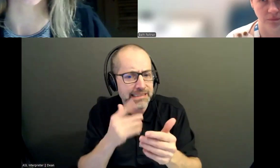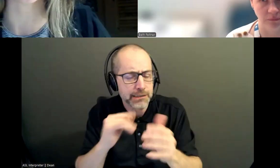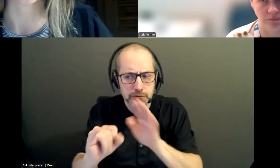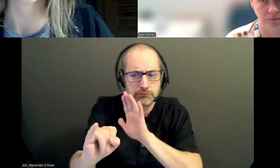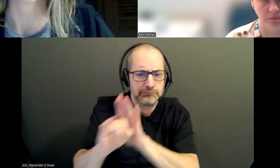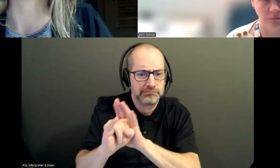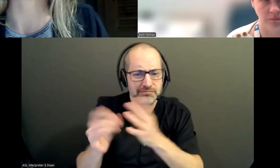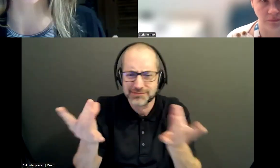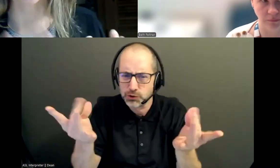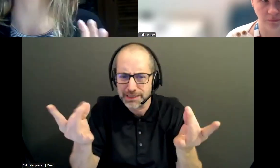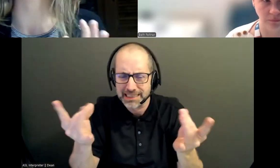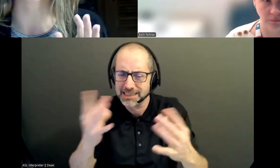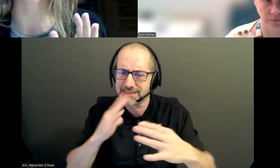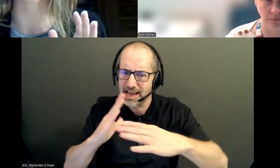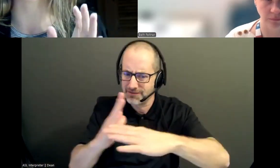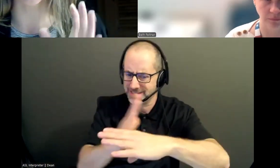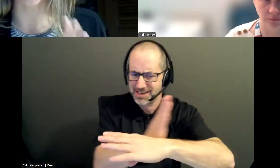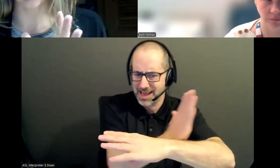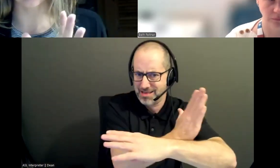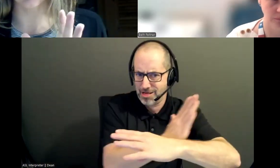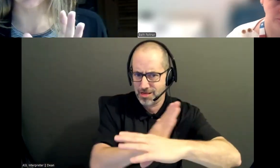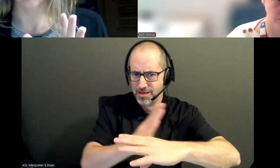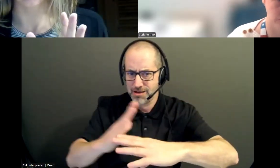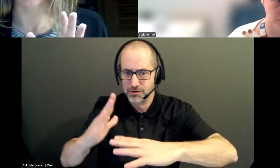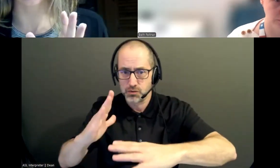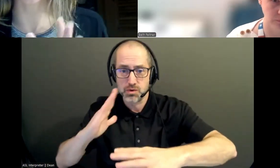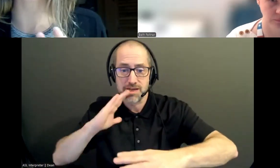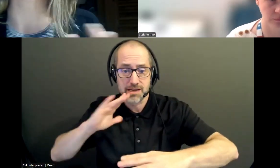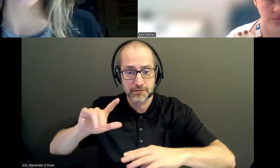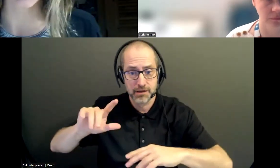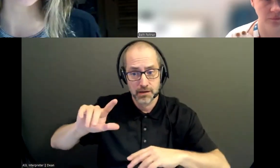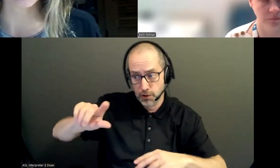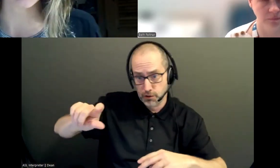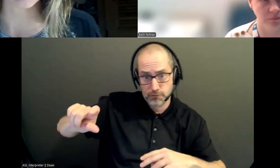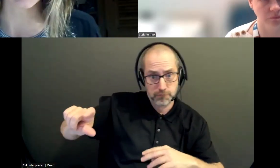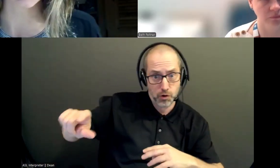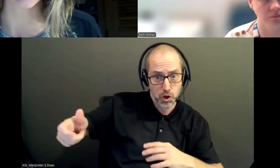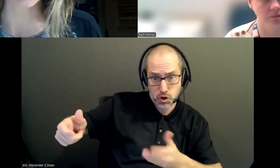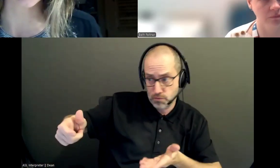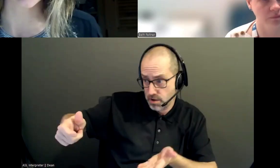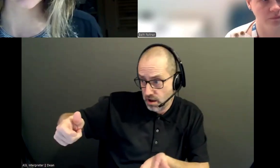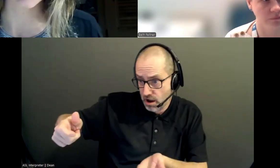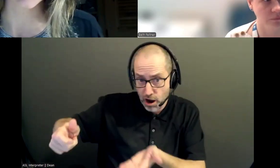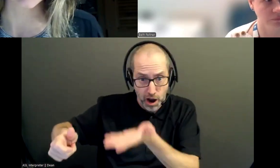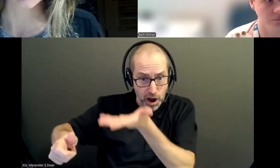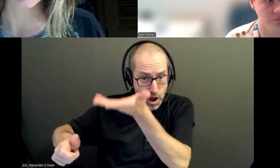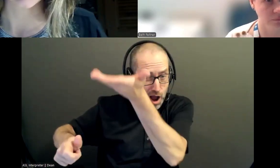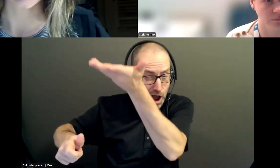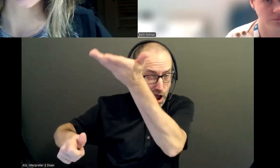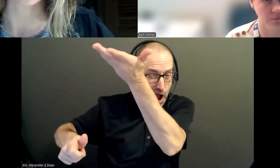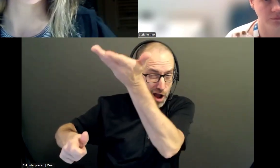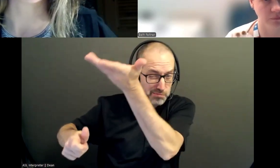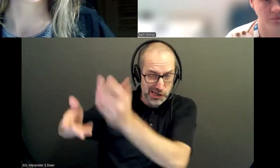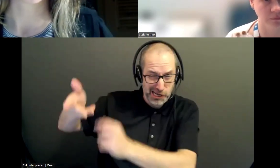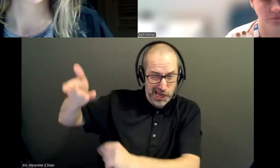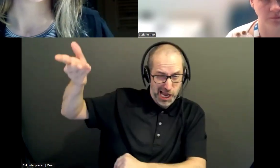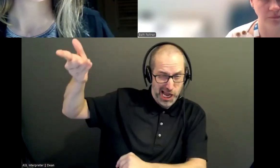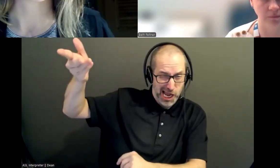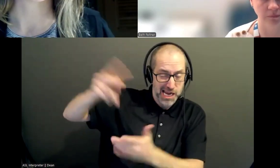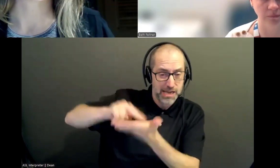scale. So the louder the volume, the less time we can be exposed to it.